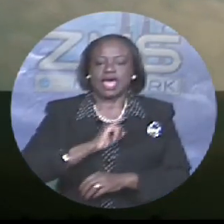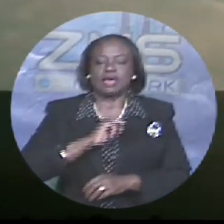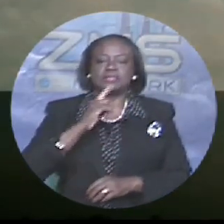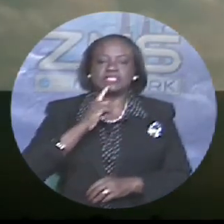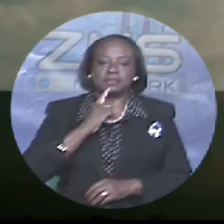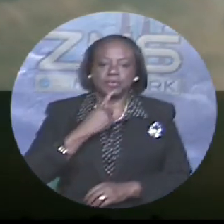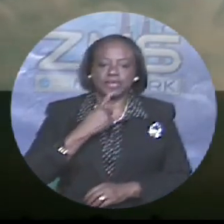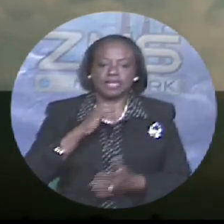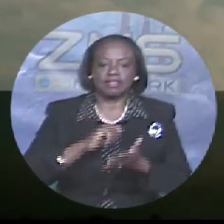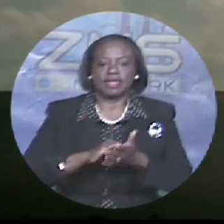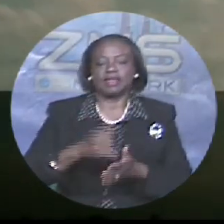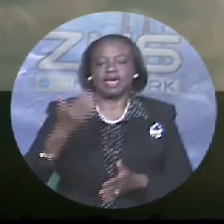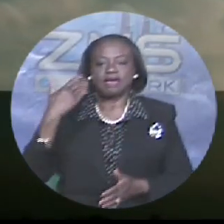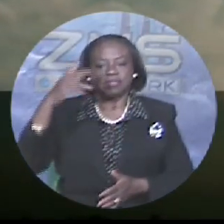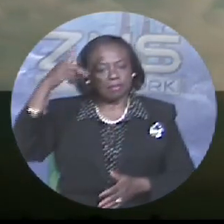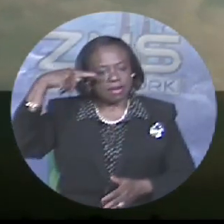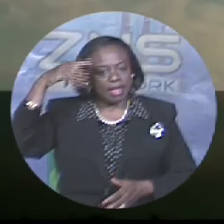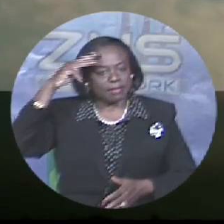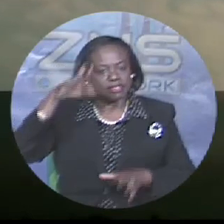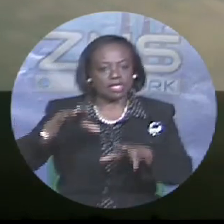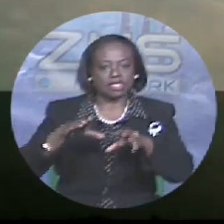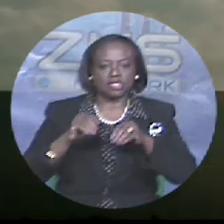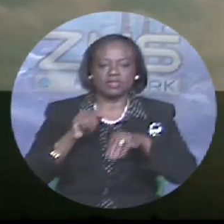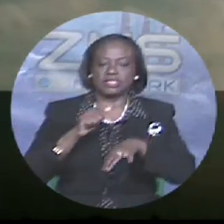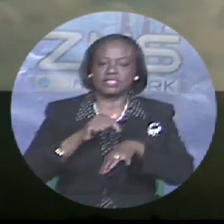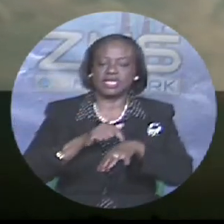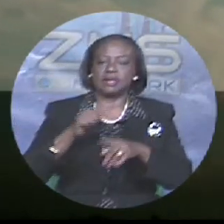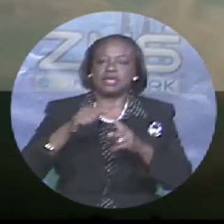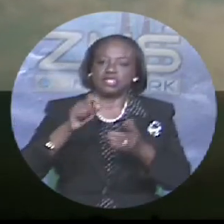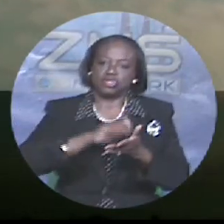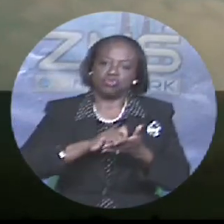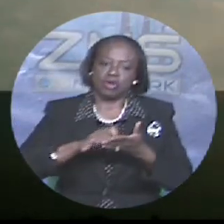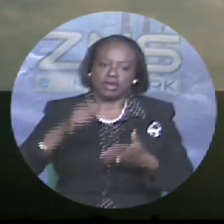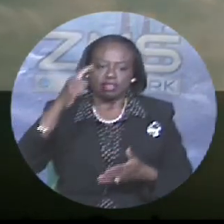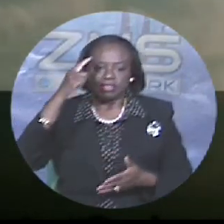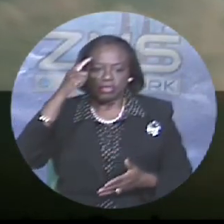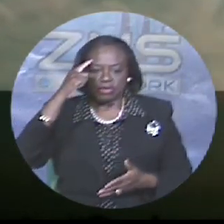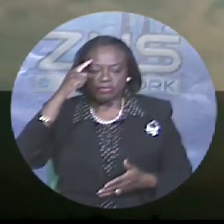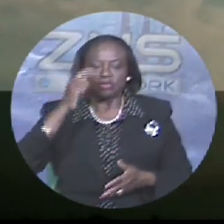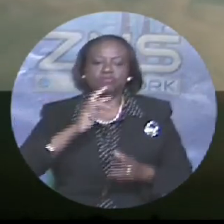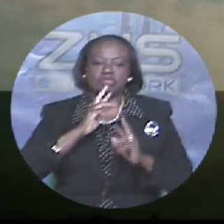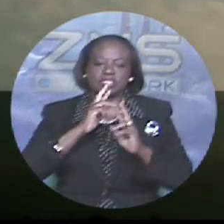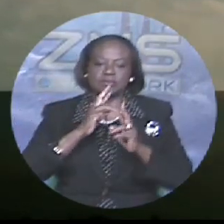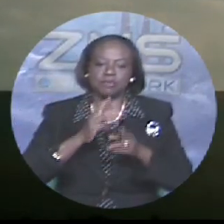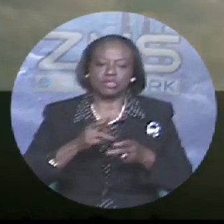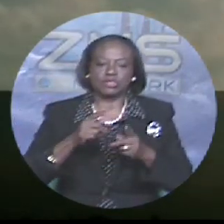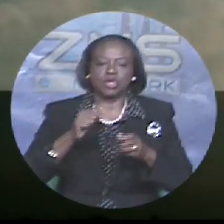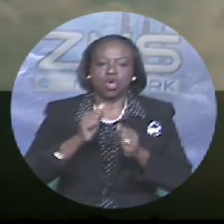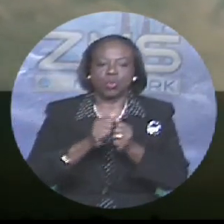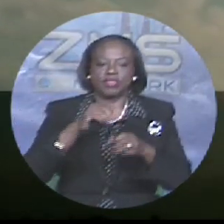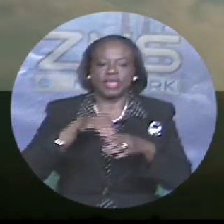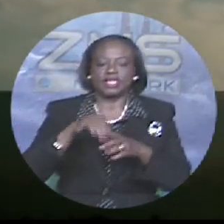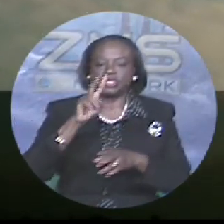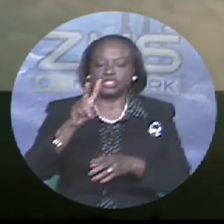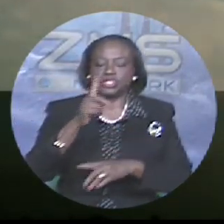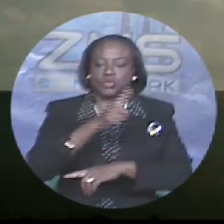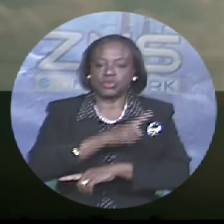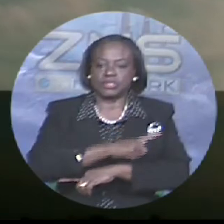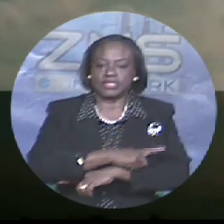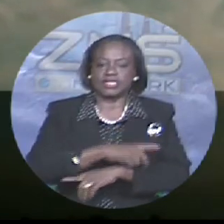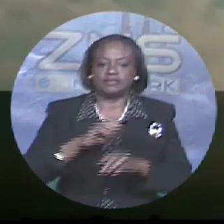that after our Prime Minister took the time to write a thoughtful and detailed response within 2 days to the